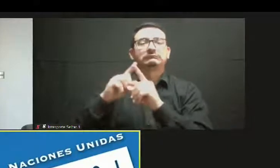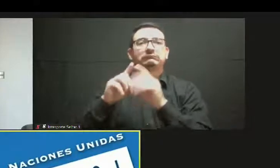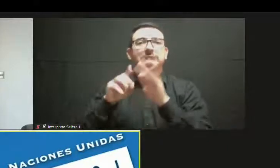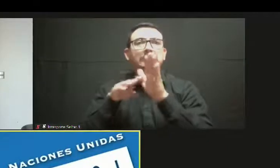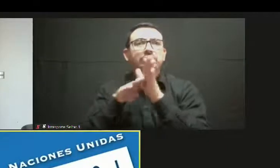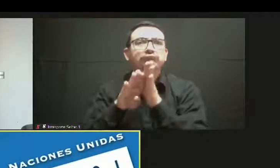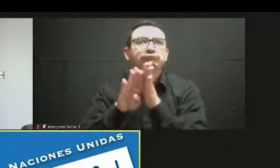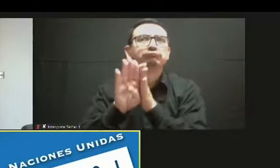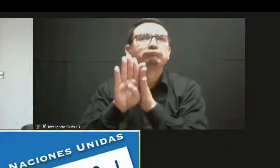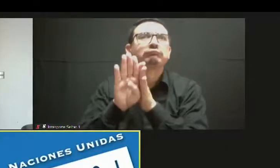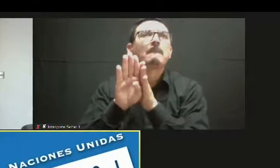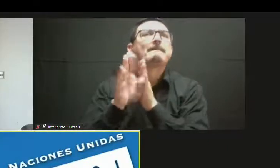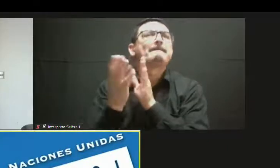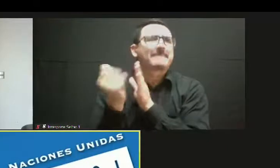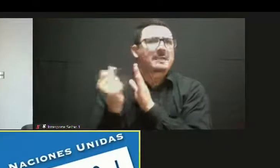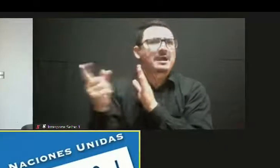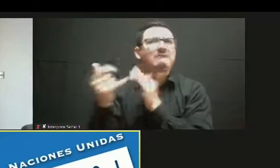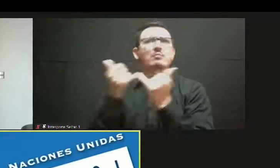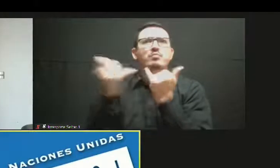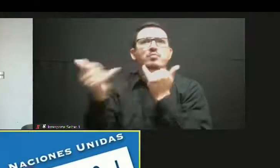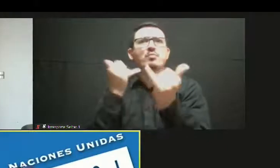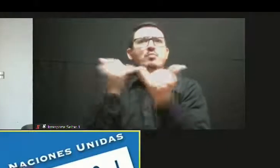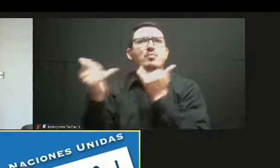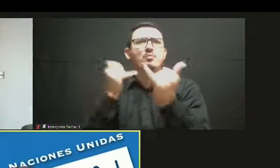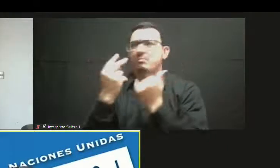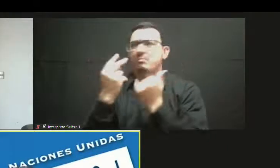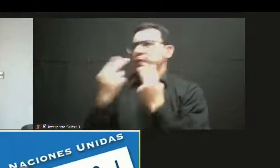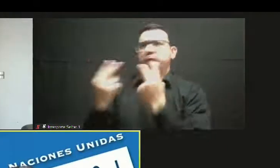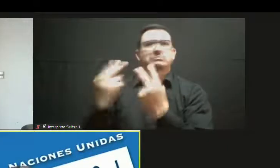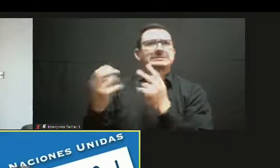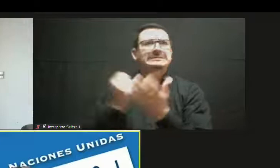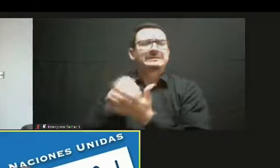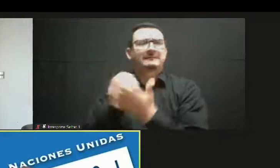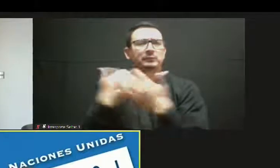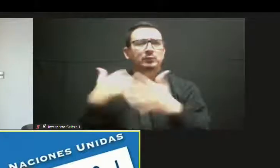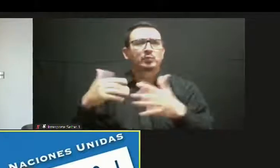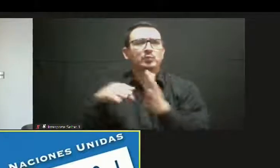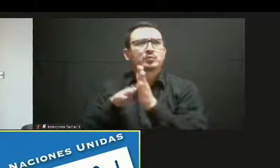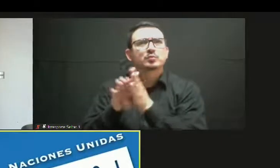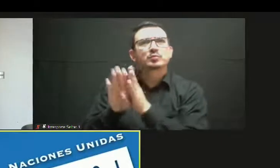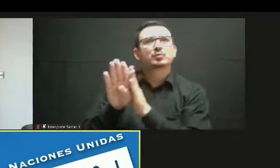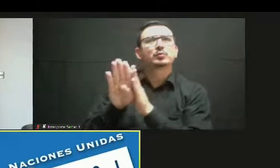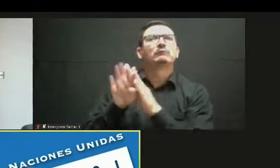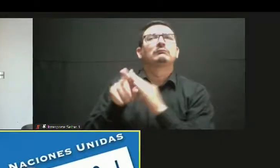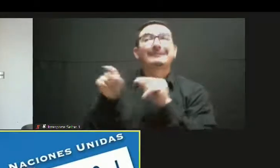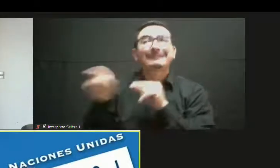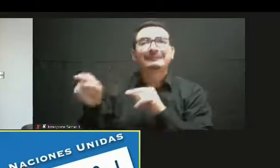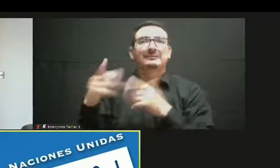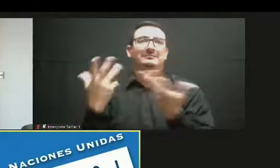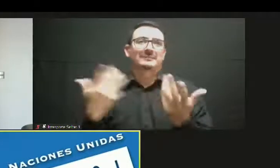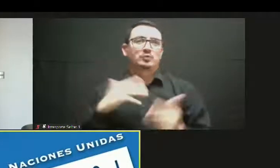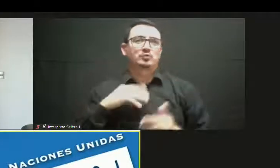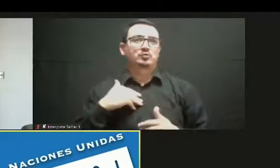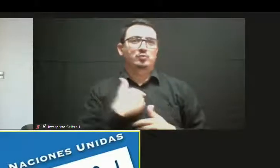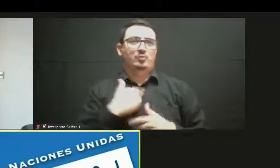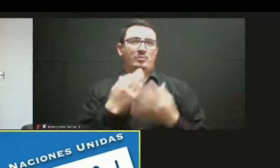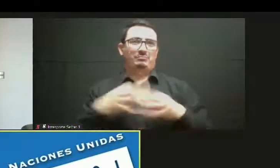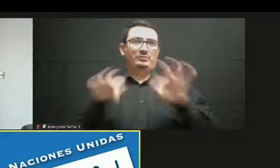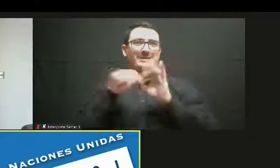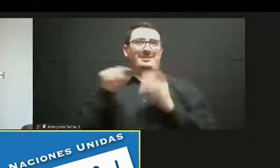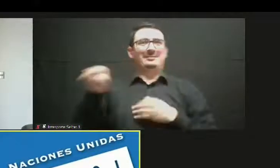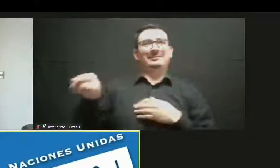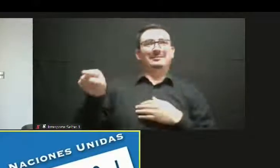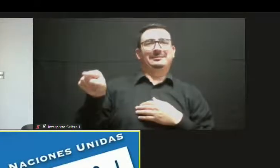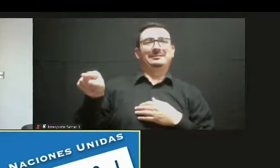very interesting remark was the potential role of the diaspora, of the African communities in Europe,